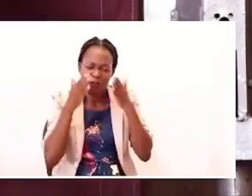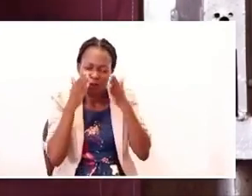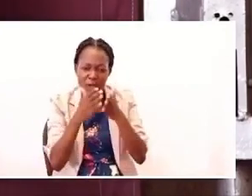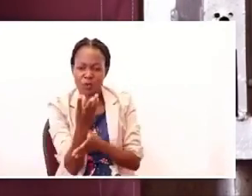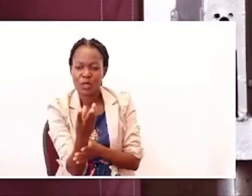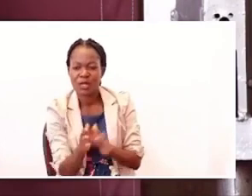growth,